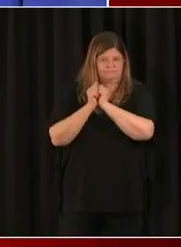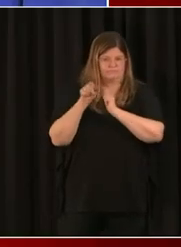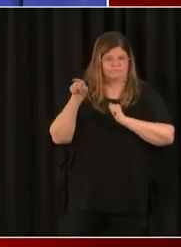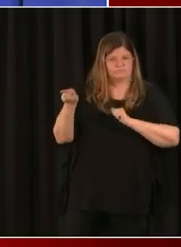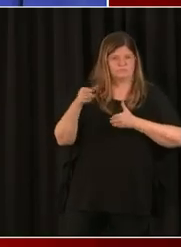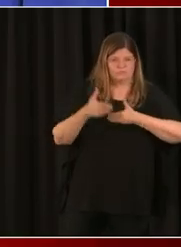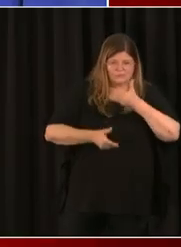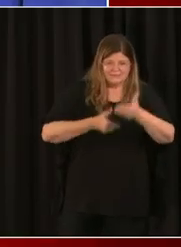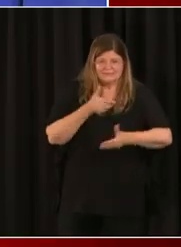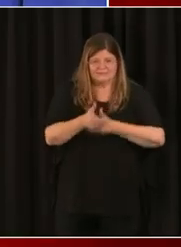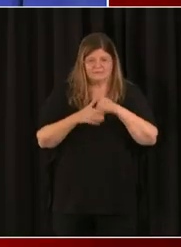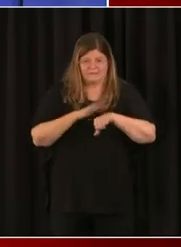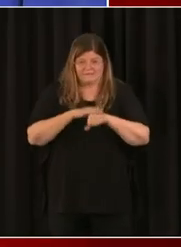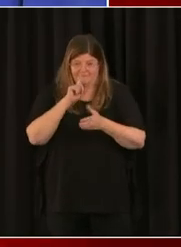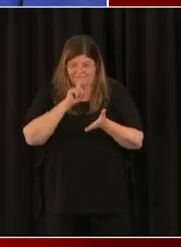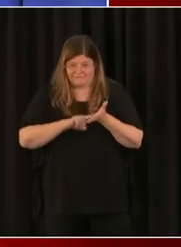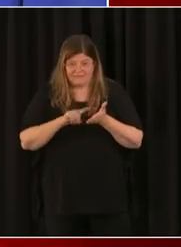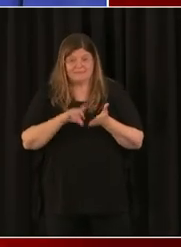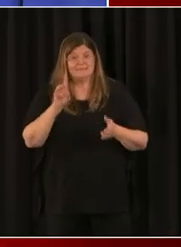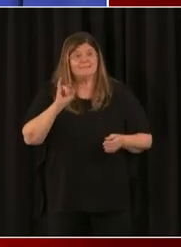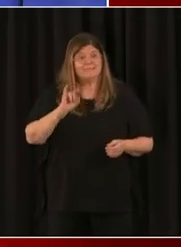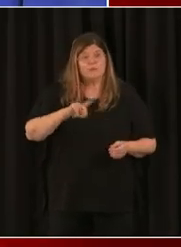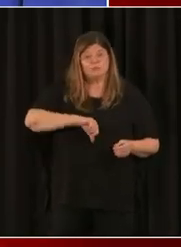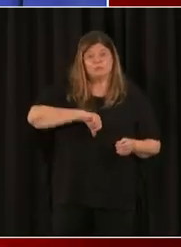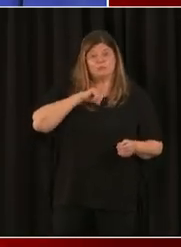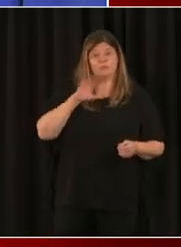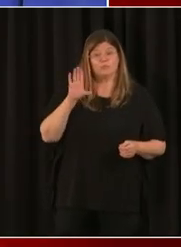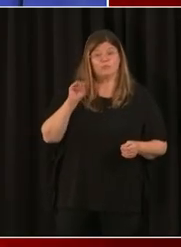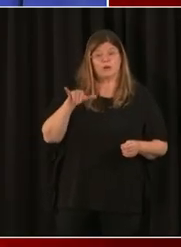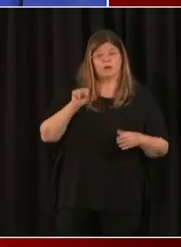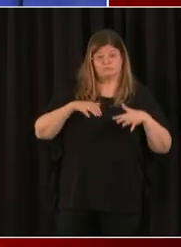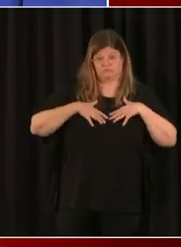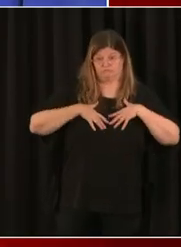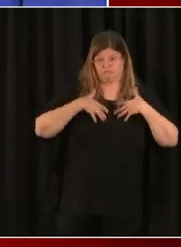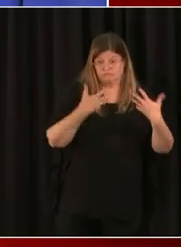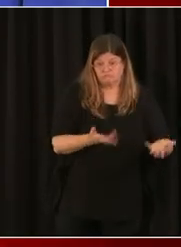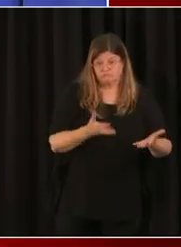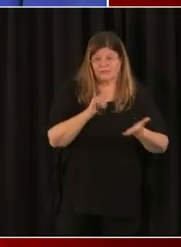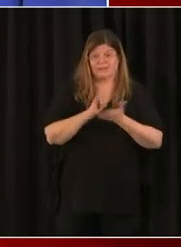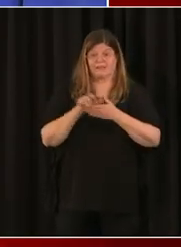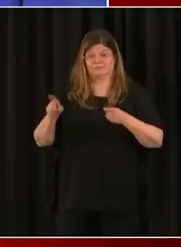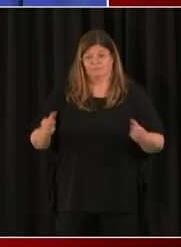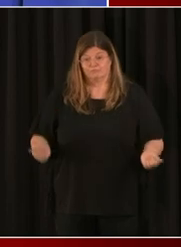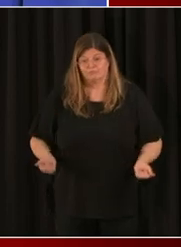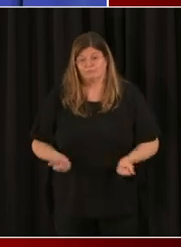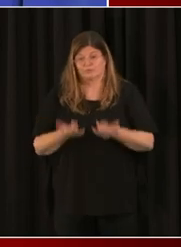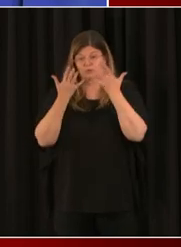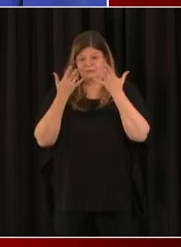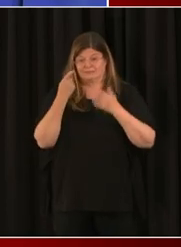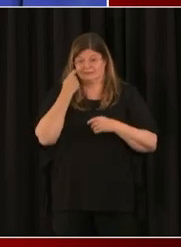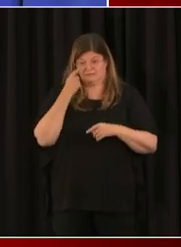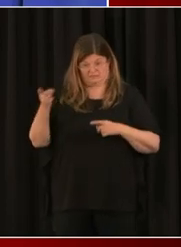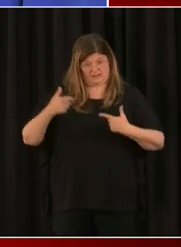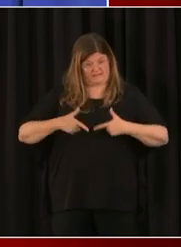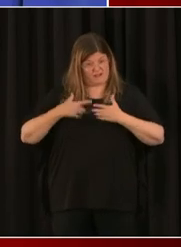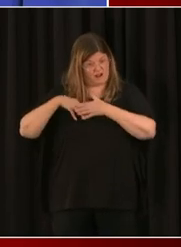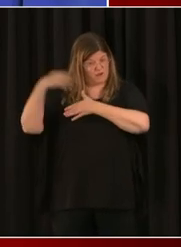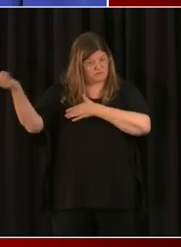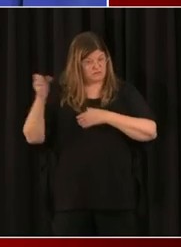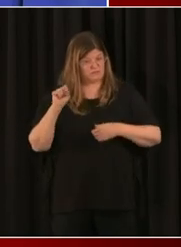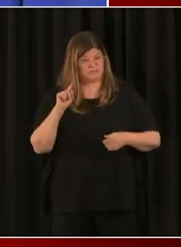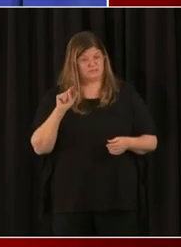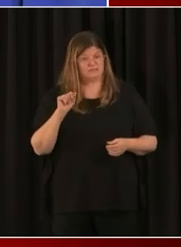investigation. Didn't a Proud Boy admit to burning a flag? I wonder, I believe he lives out of state though. It was like a